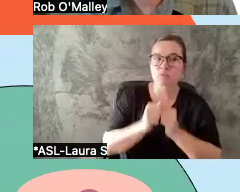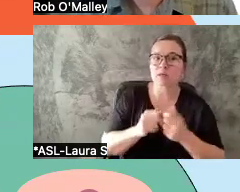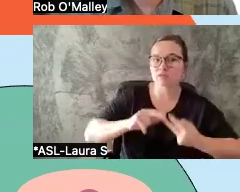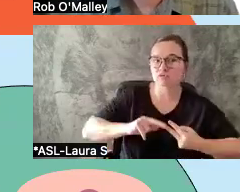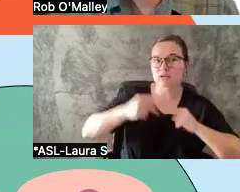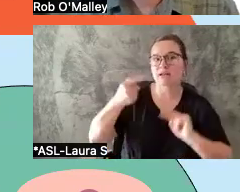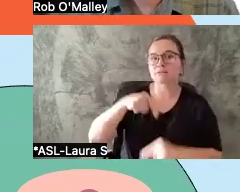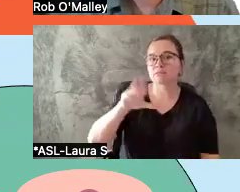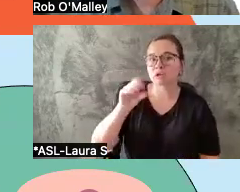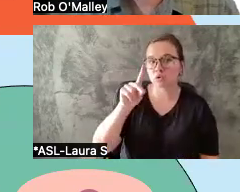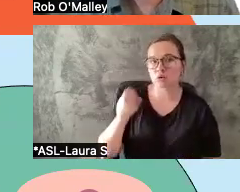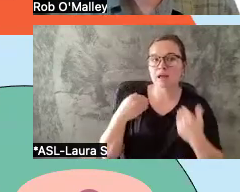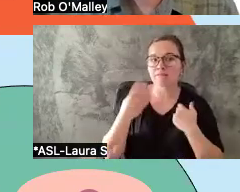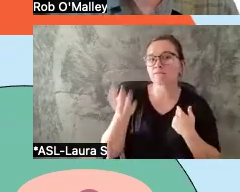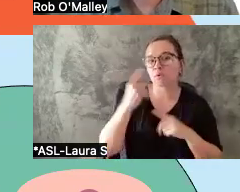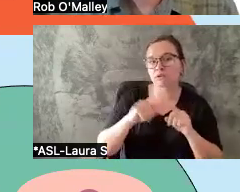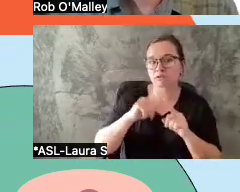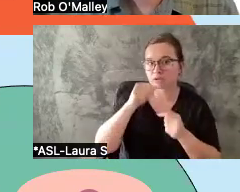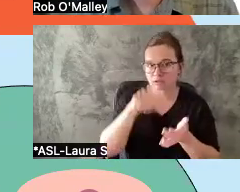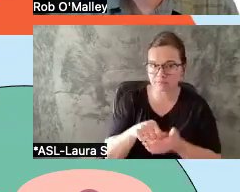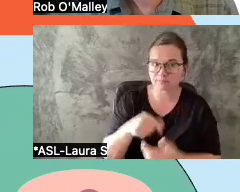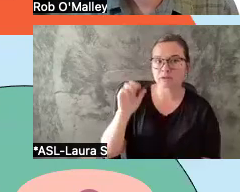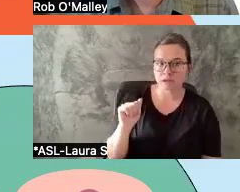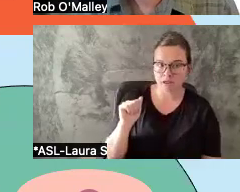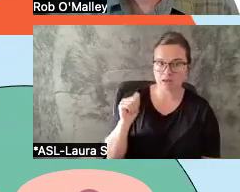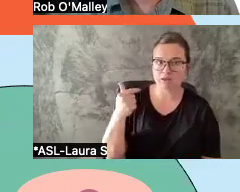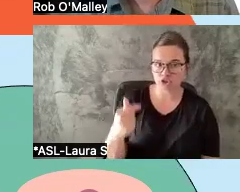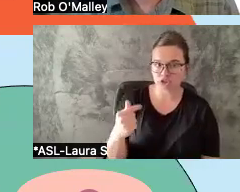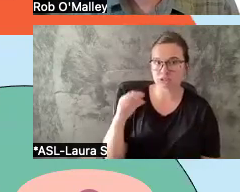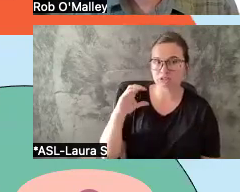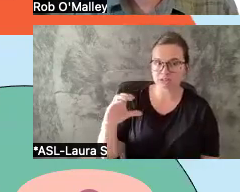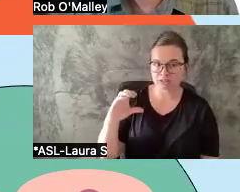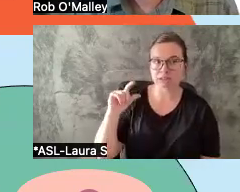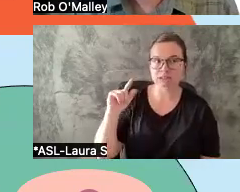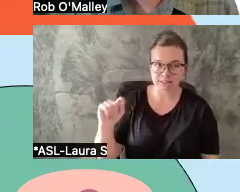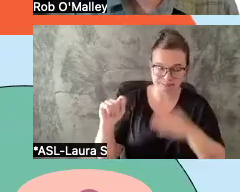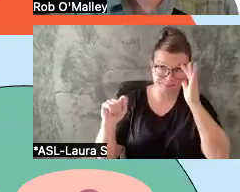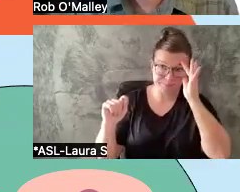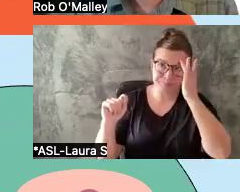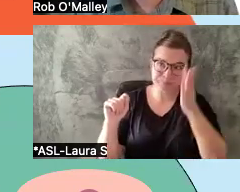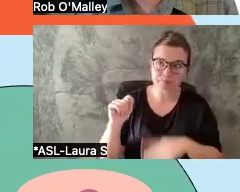consisting of four letters, A, G, C, and T. And this